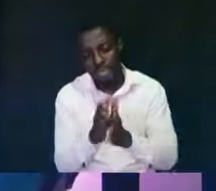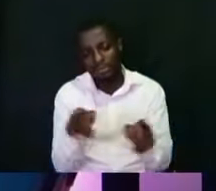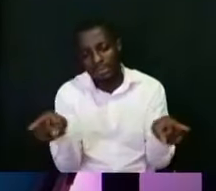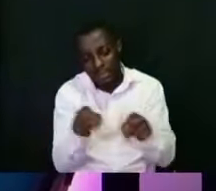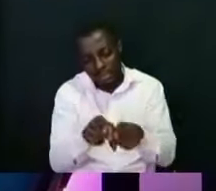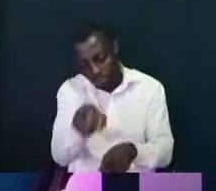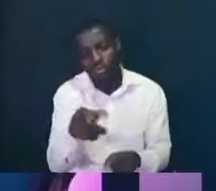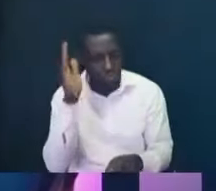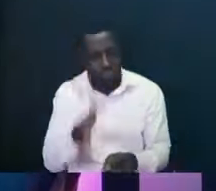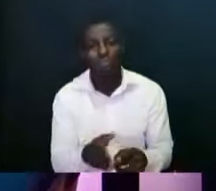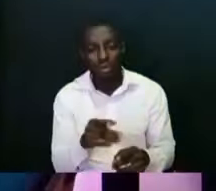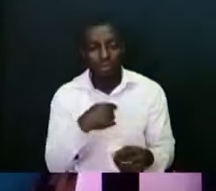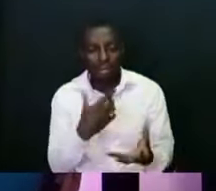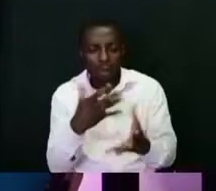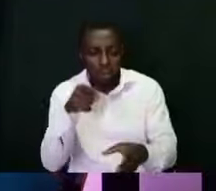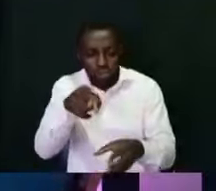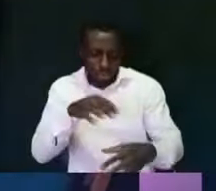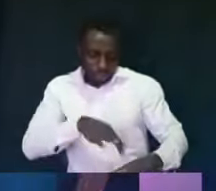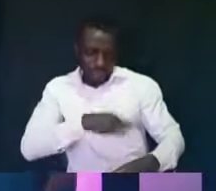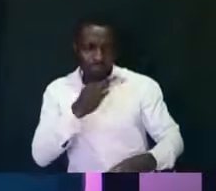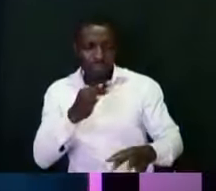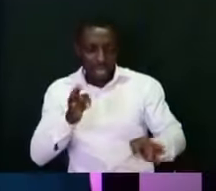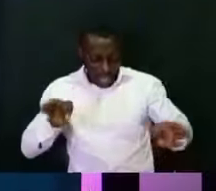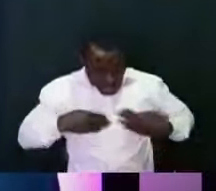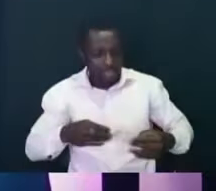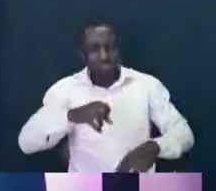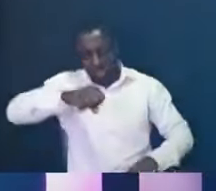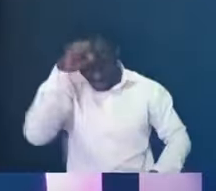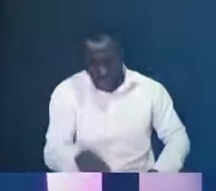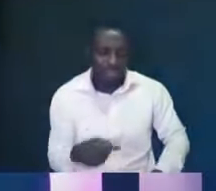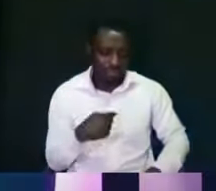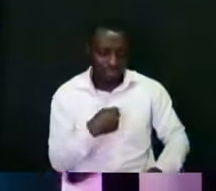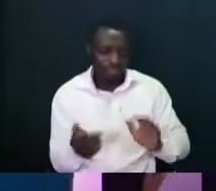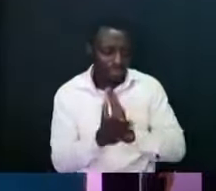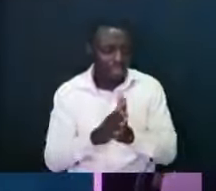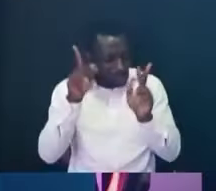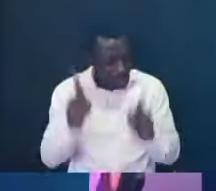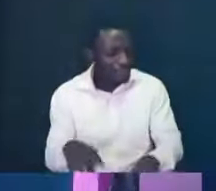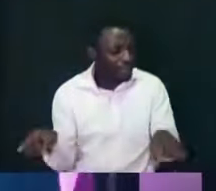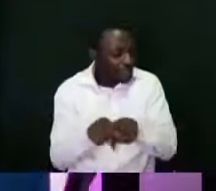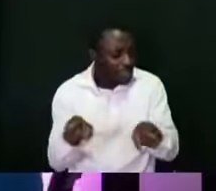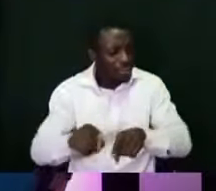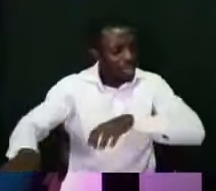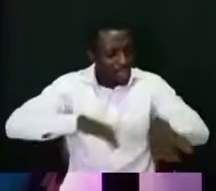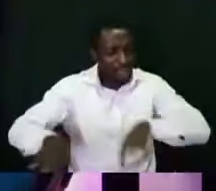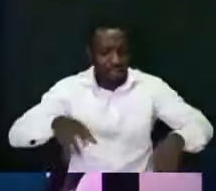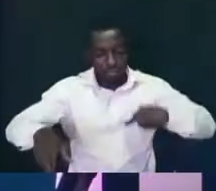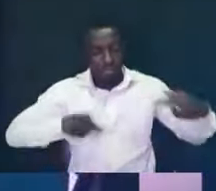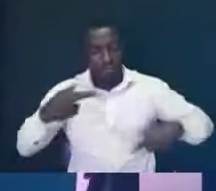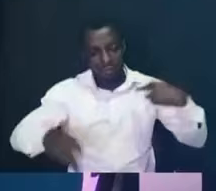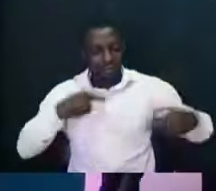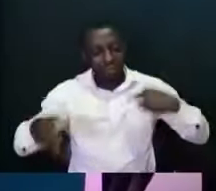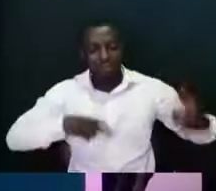And I want your spirit to say yes to this one. We need a revival in this world. And it must